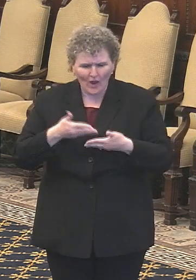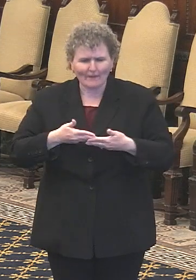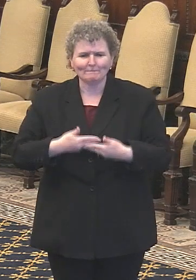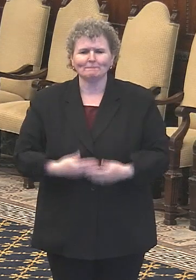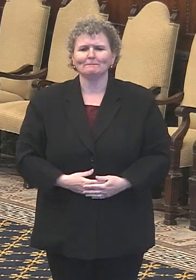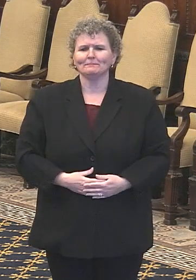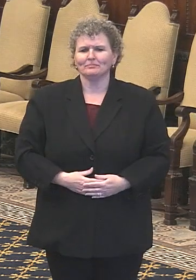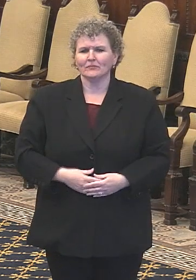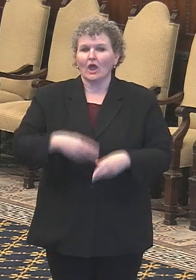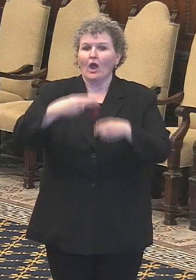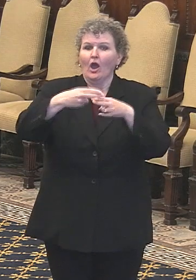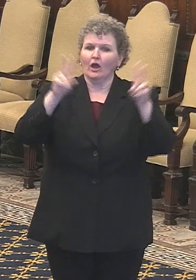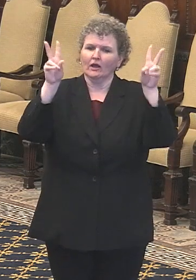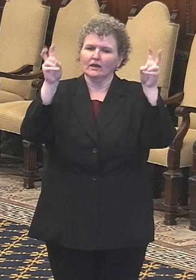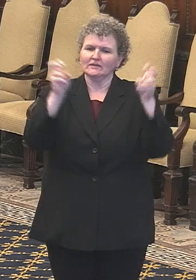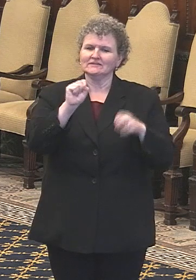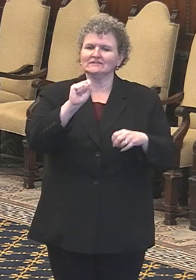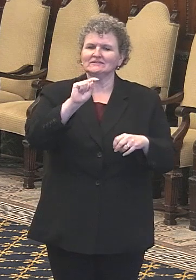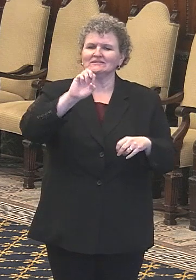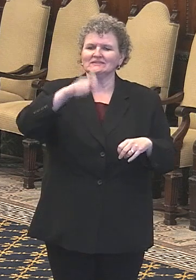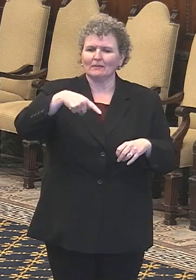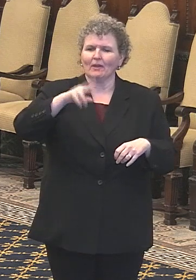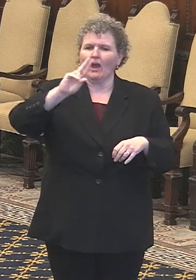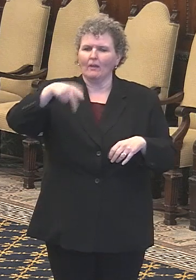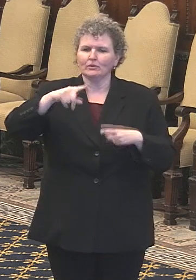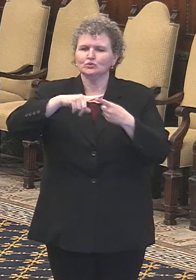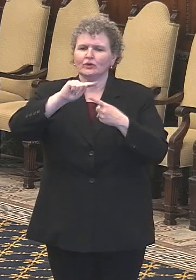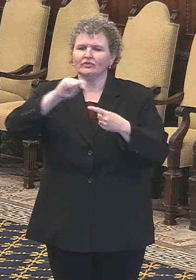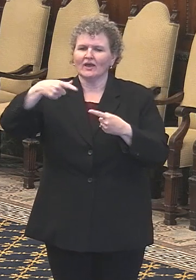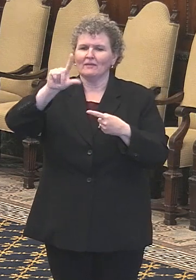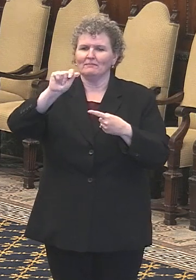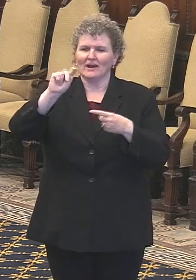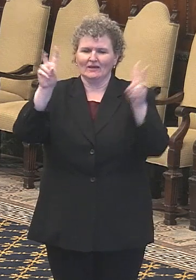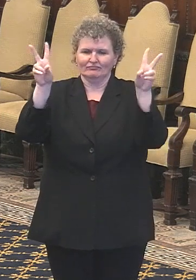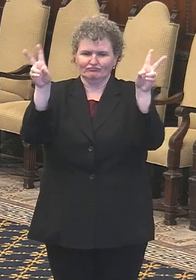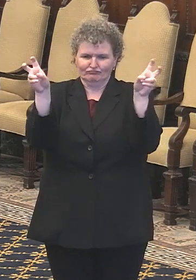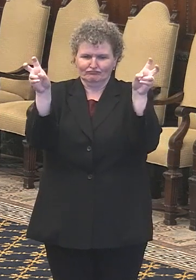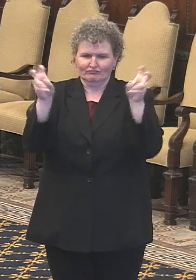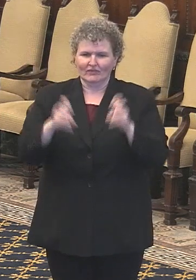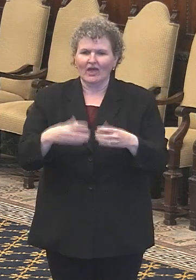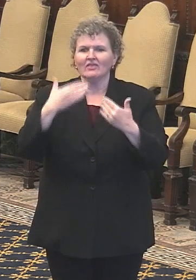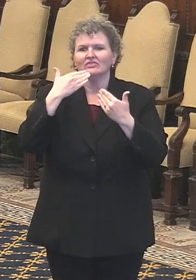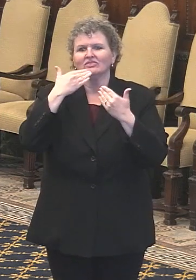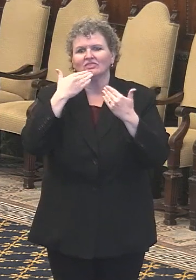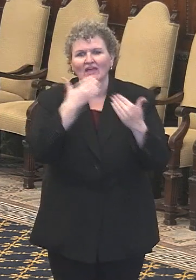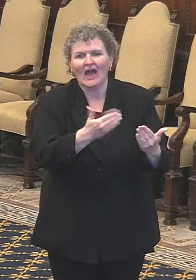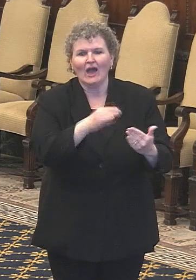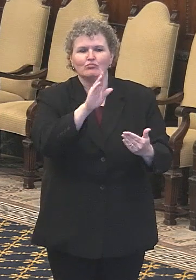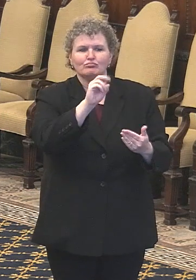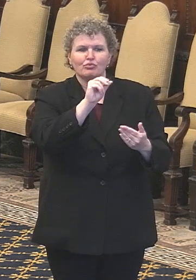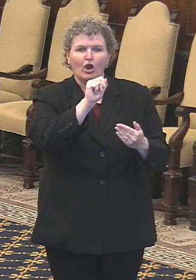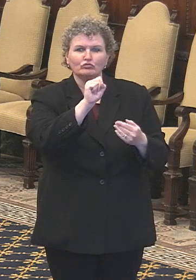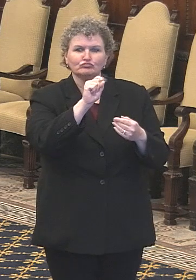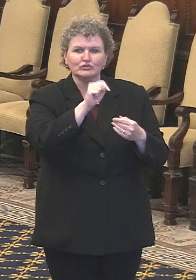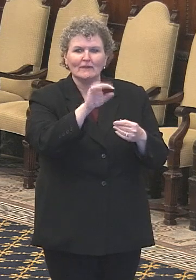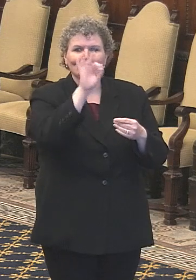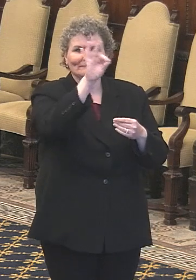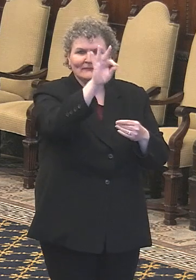Step Up to the Plate. I'd like to thank our partners in this, Broad Street Ministry, Project Home, and Prevention Point